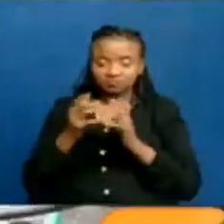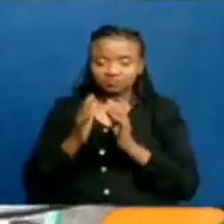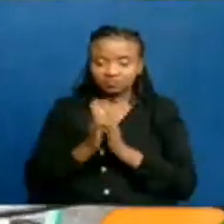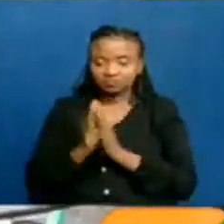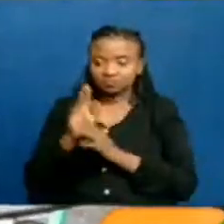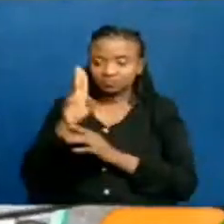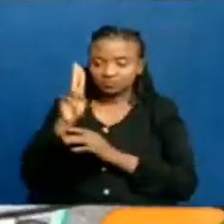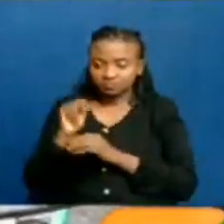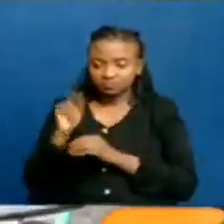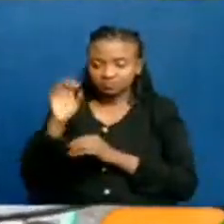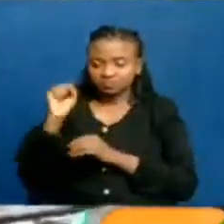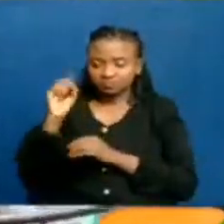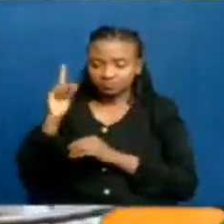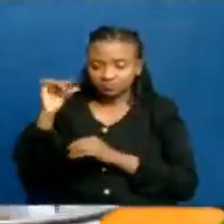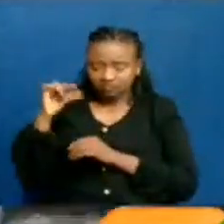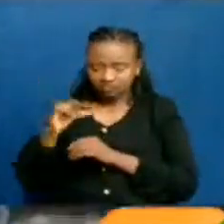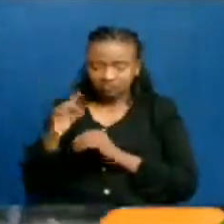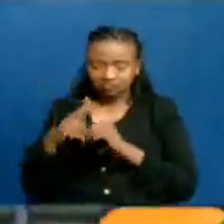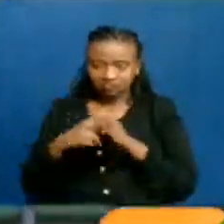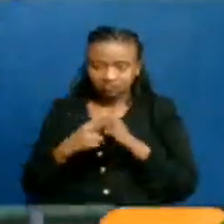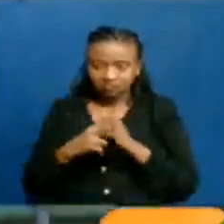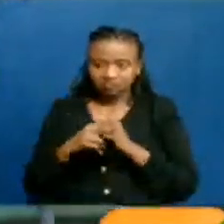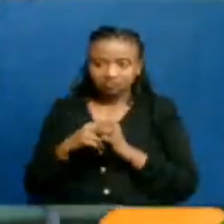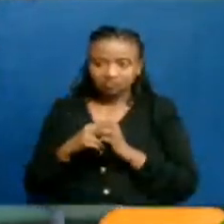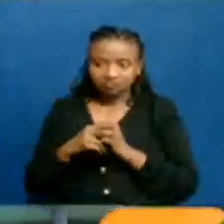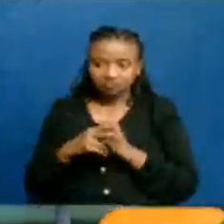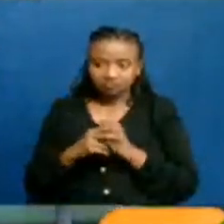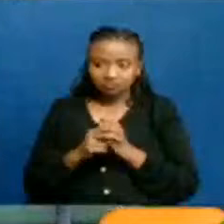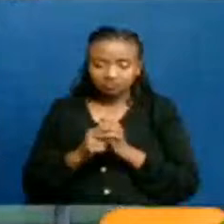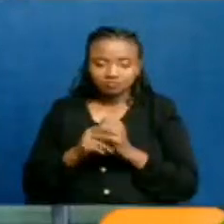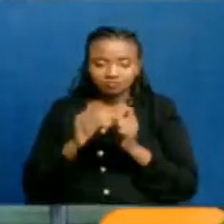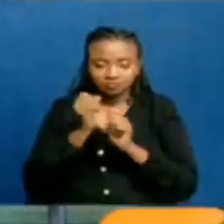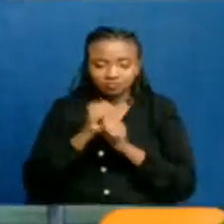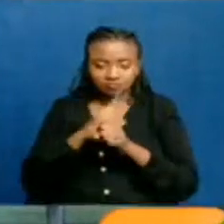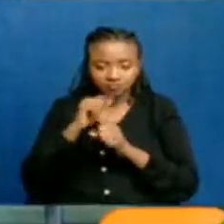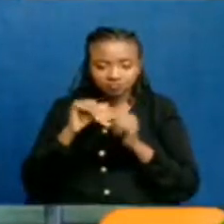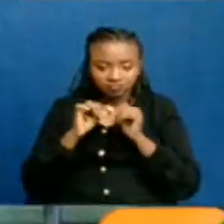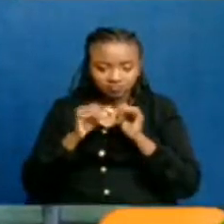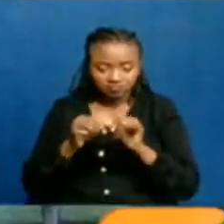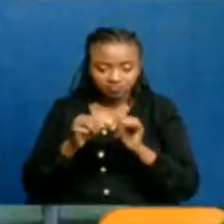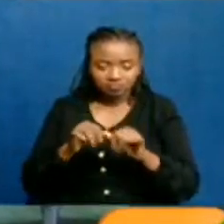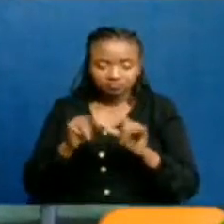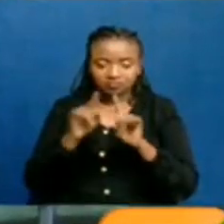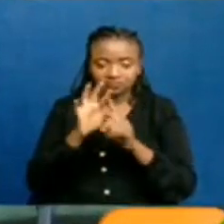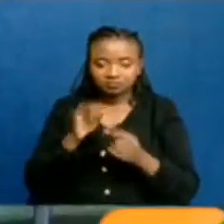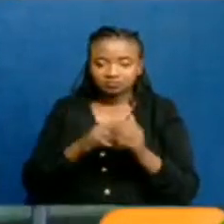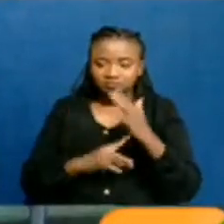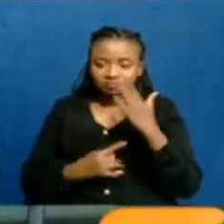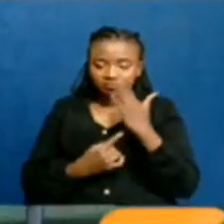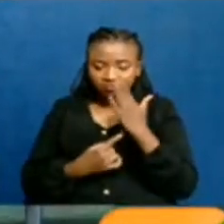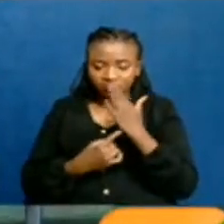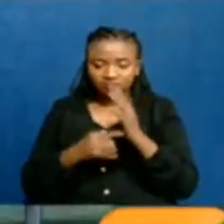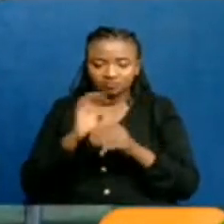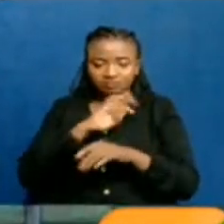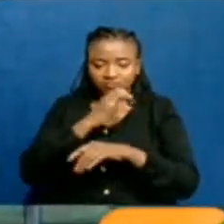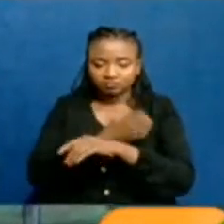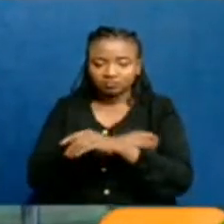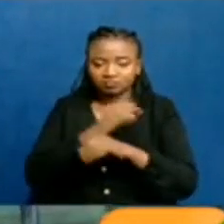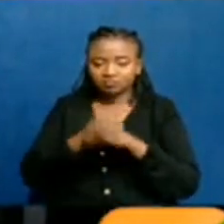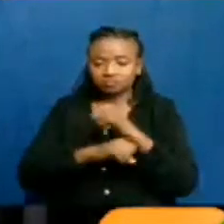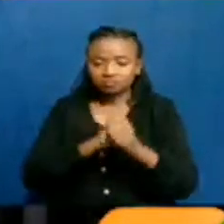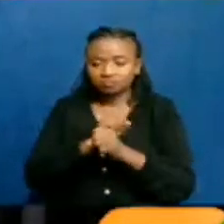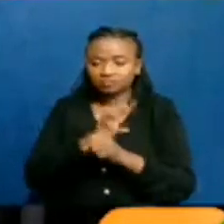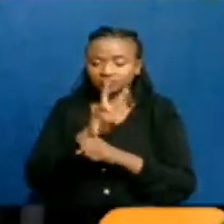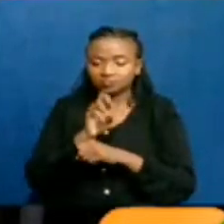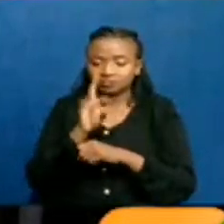of ensuring access to affordable, reliable, sustainable and modern energy for all by 2030, the biogas